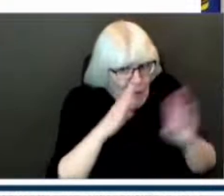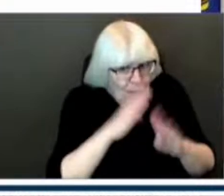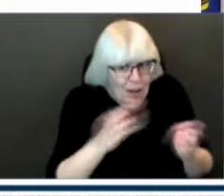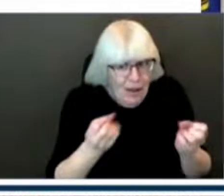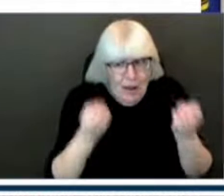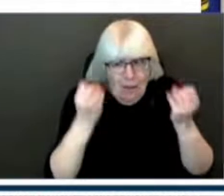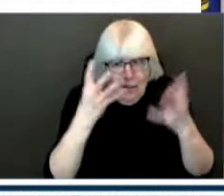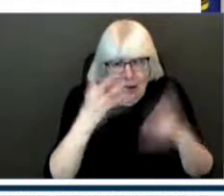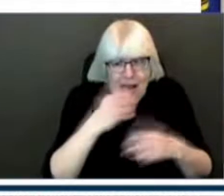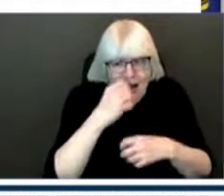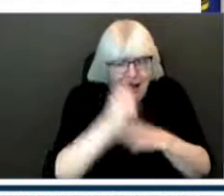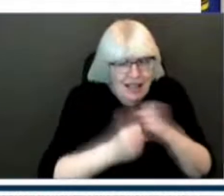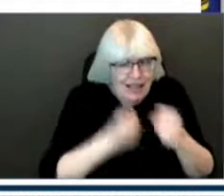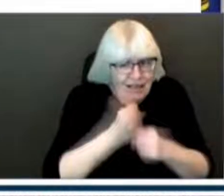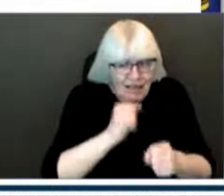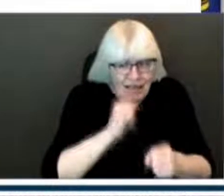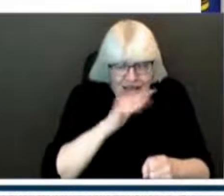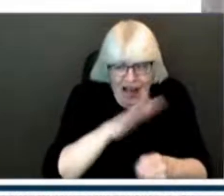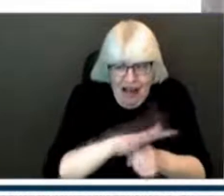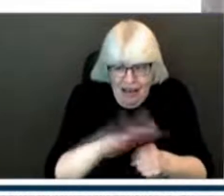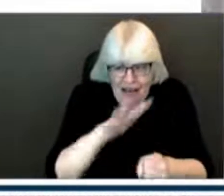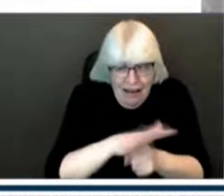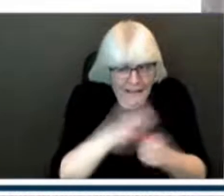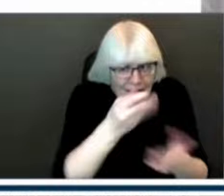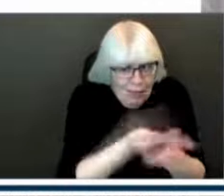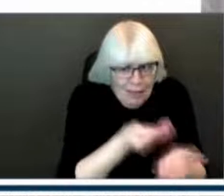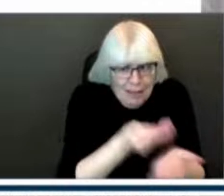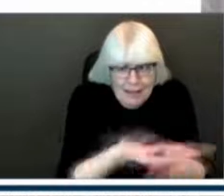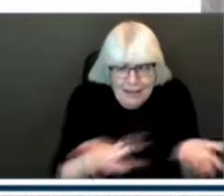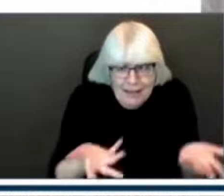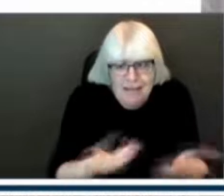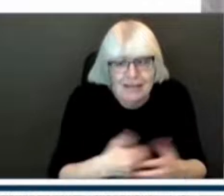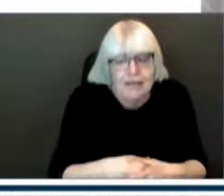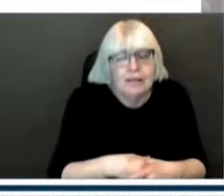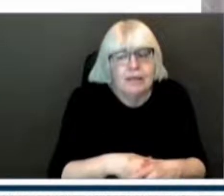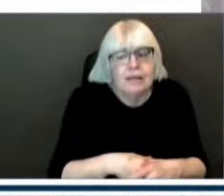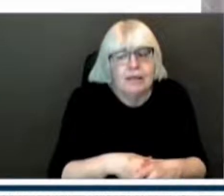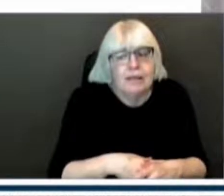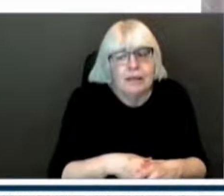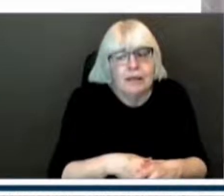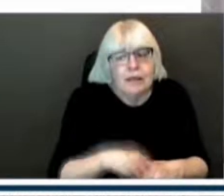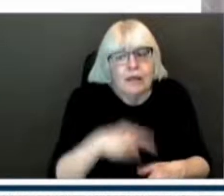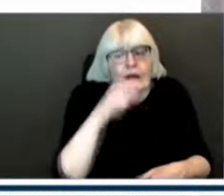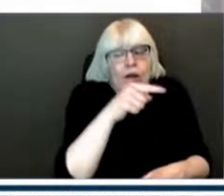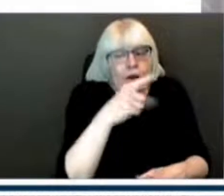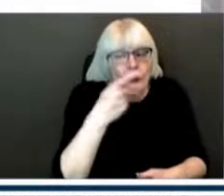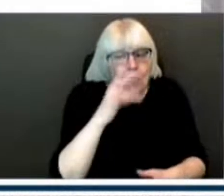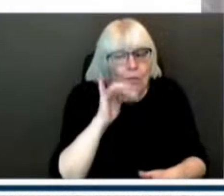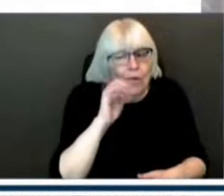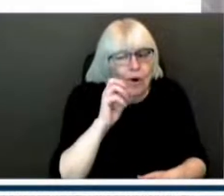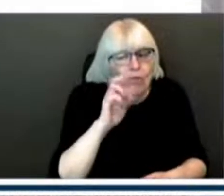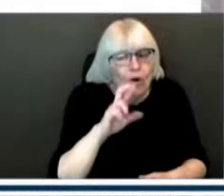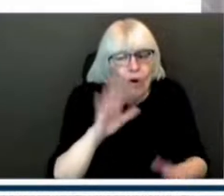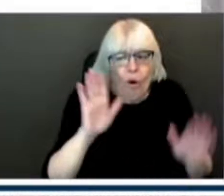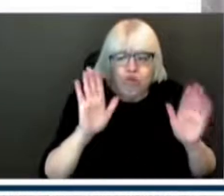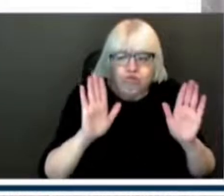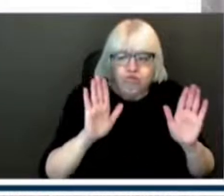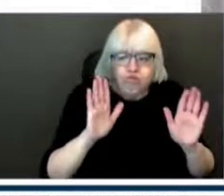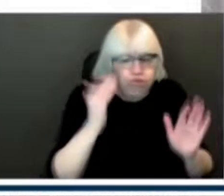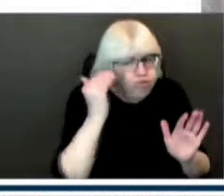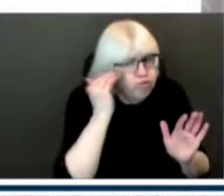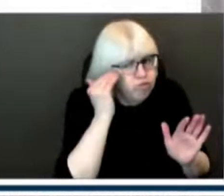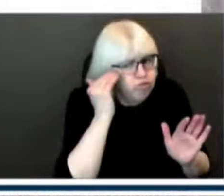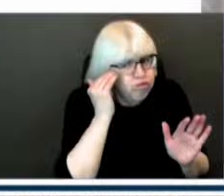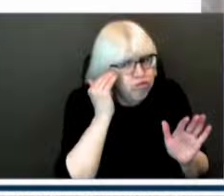Yeah, thank you, Keith, and certainly we're aware of that situation. But the reality is when you look